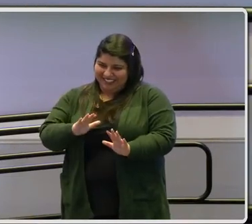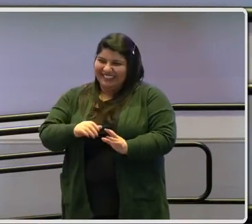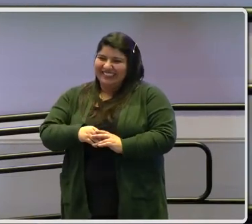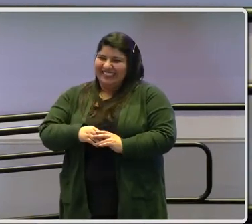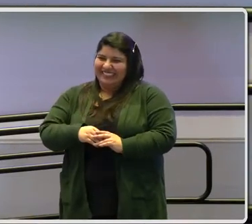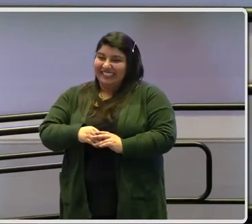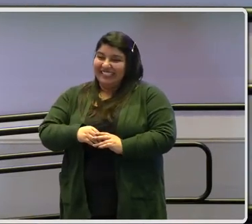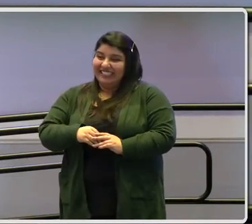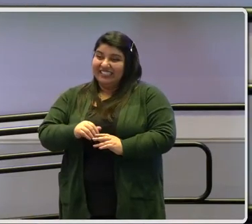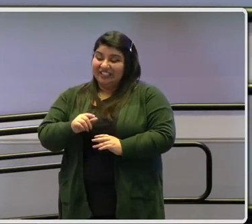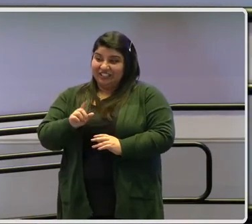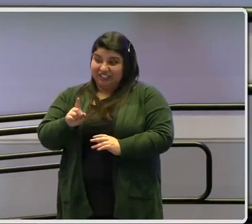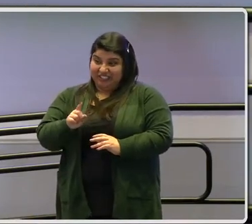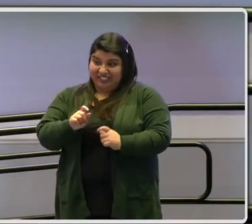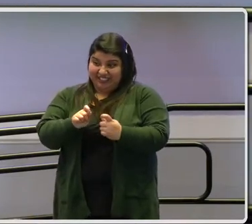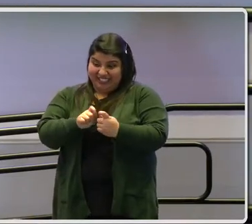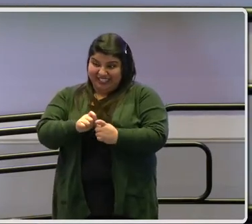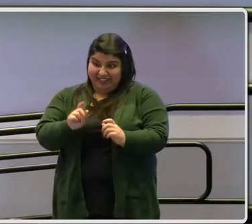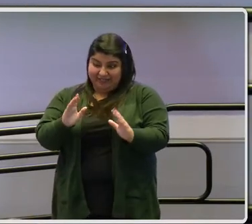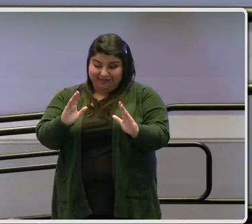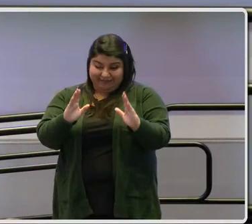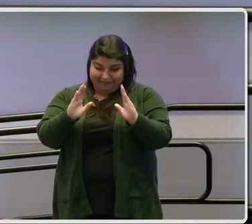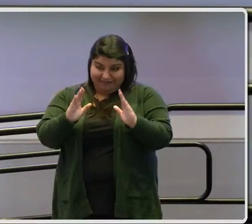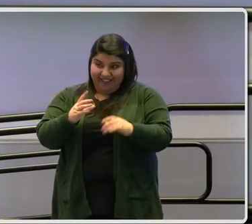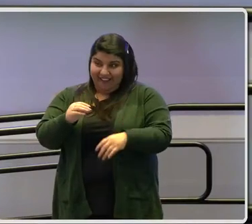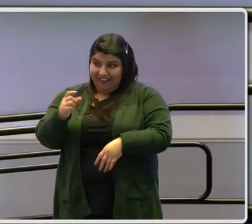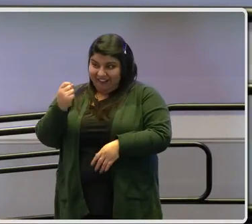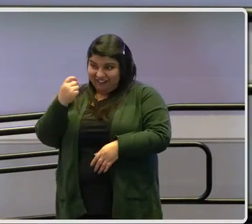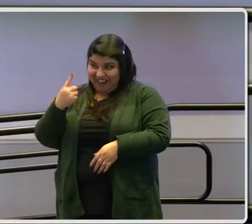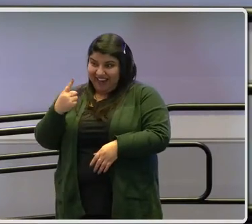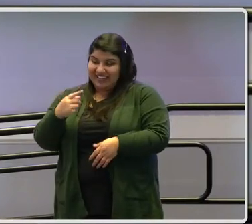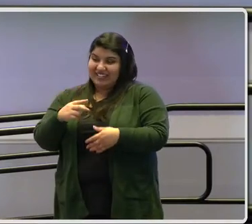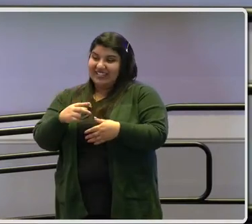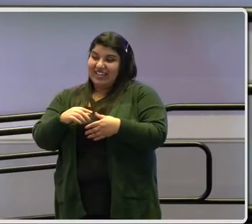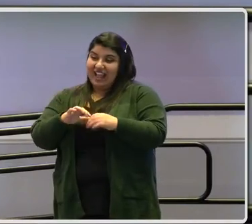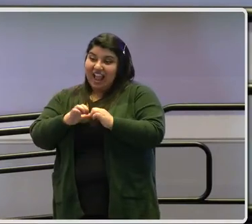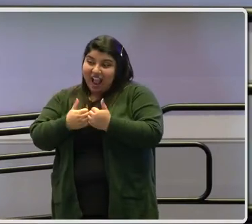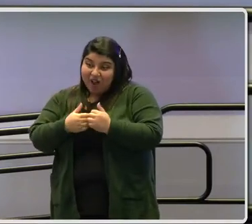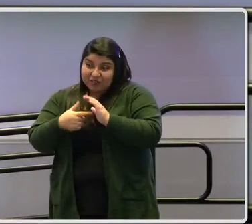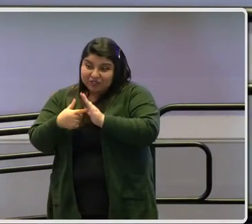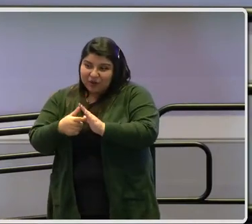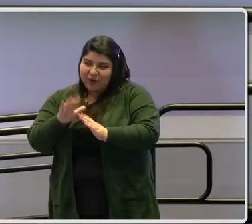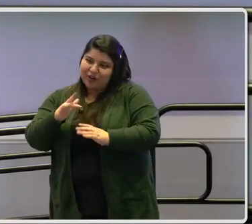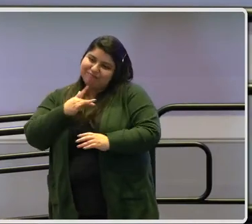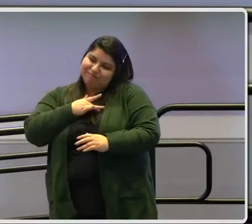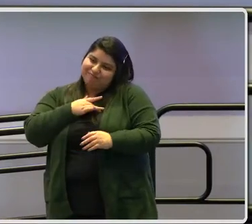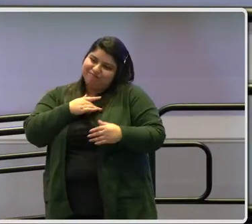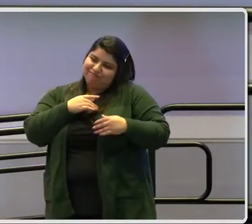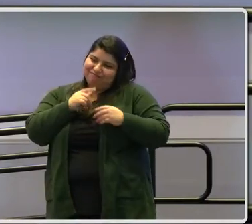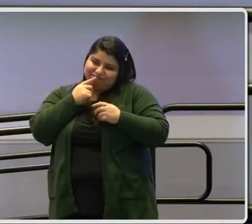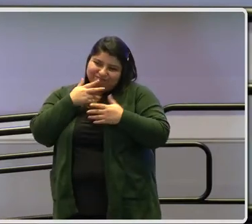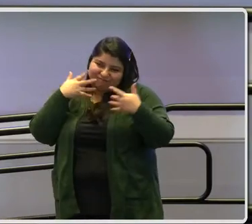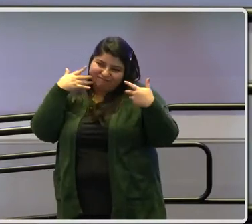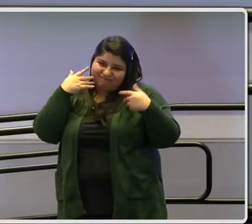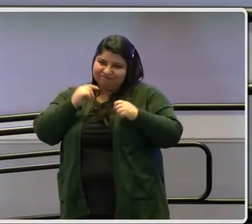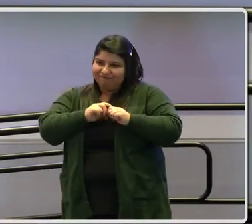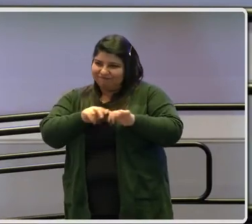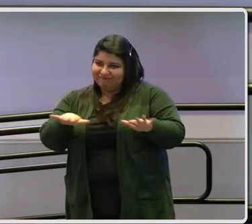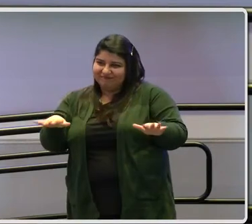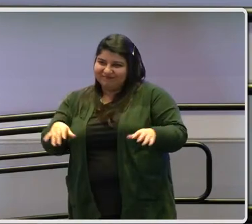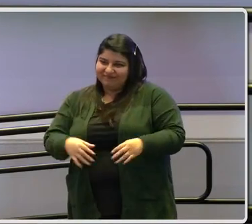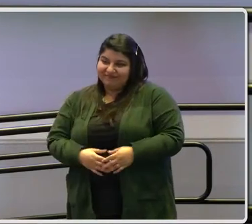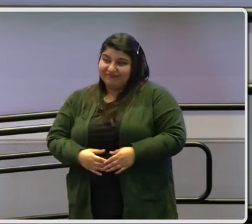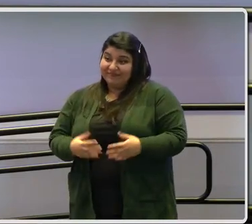Her attention to detail and understanding has been brought forth through her kindness. Today,